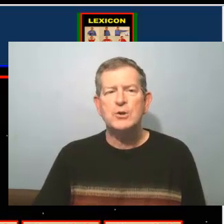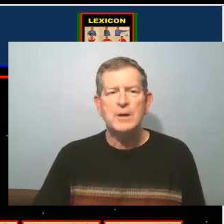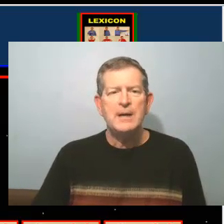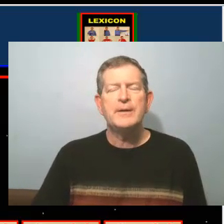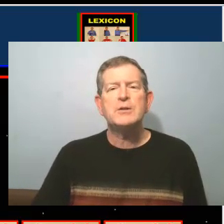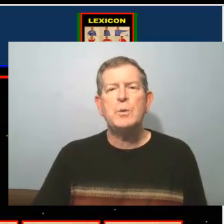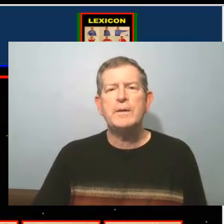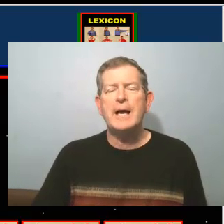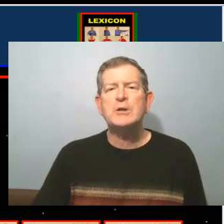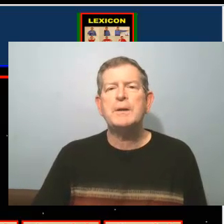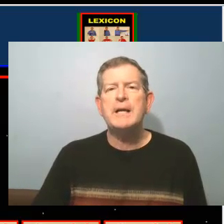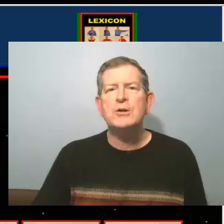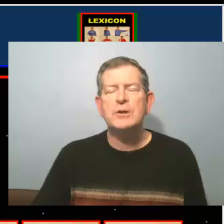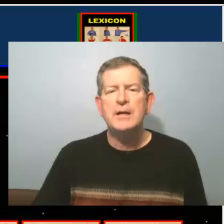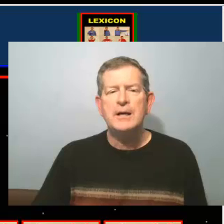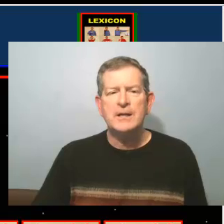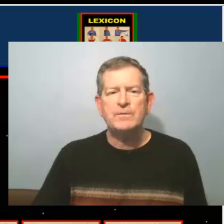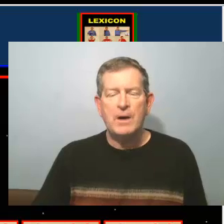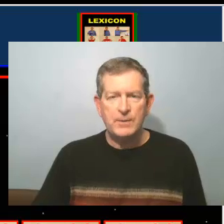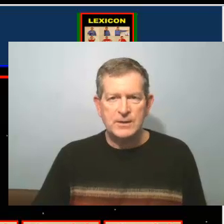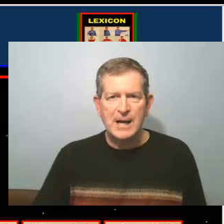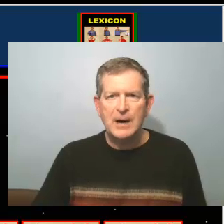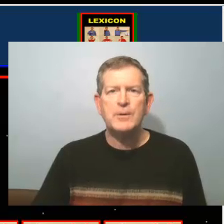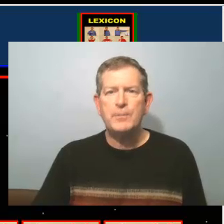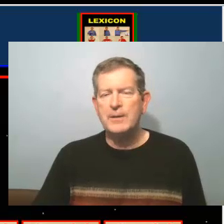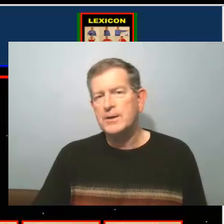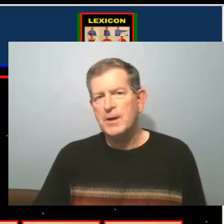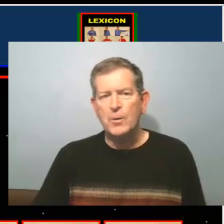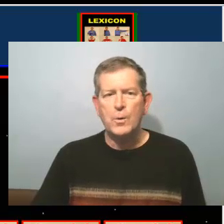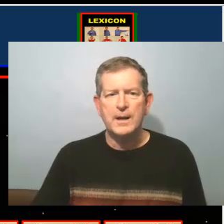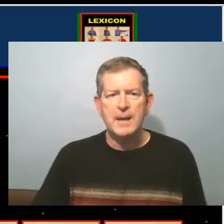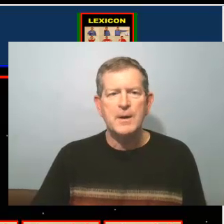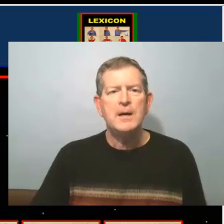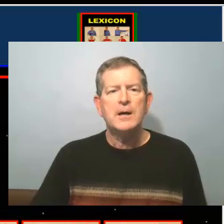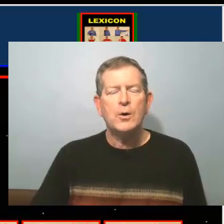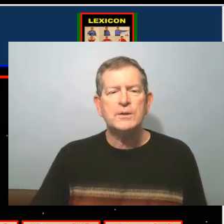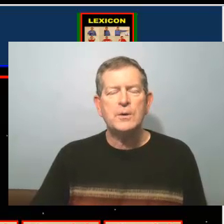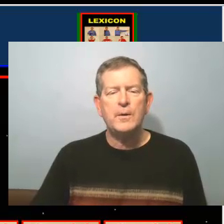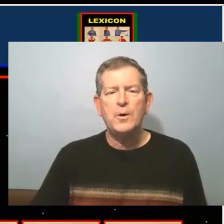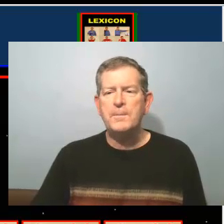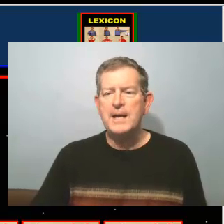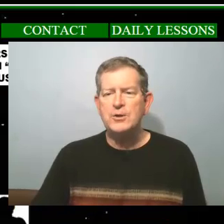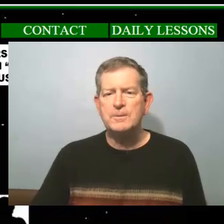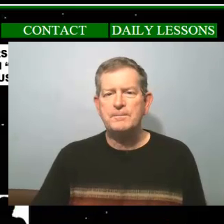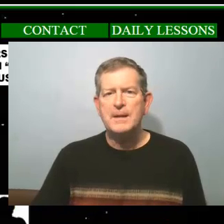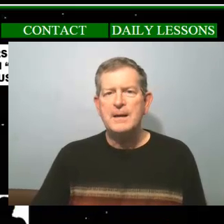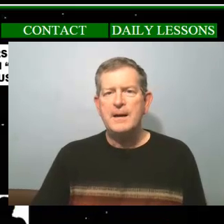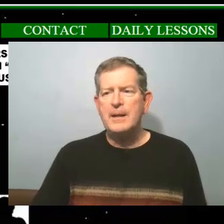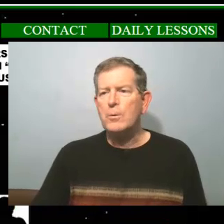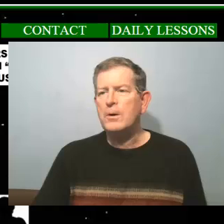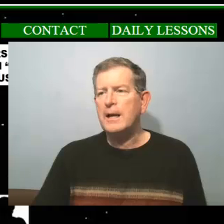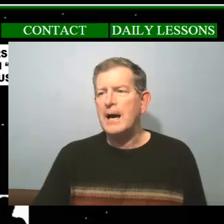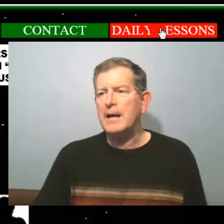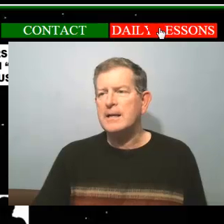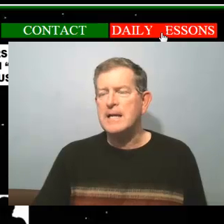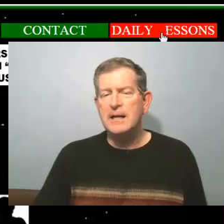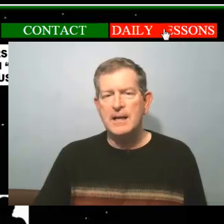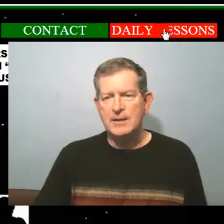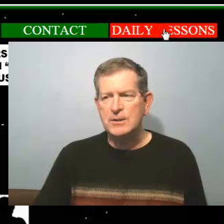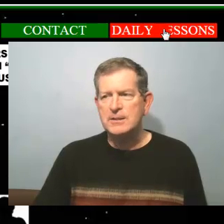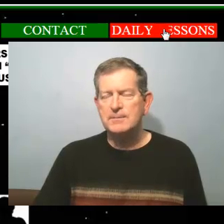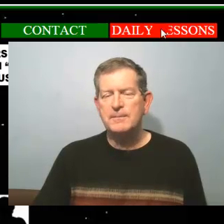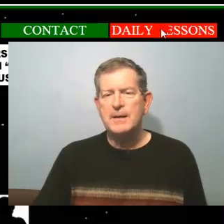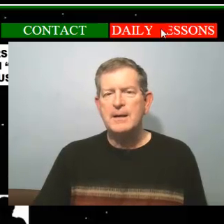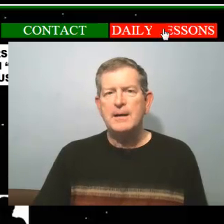classroom teacher, this is where the explanation is found as to how to play the tug-of-war game. Let's go to the home page. Then we'll click on